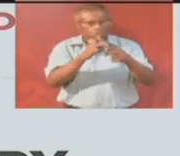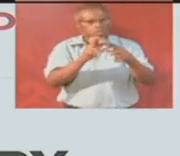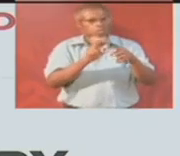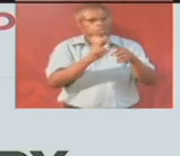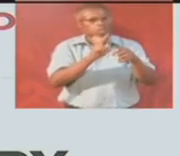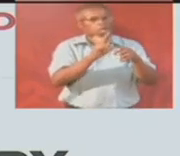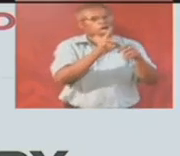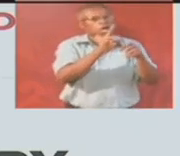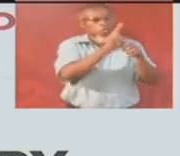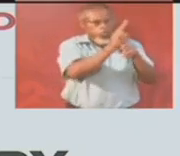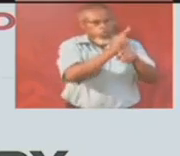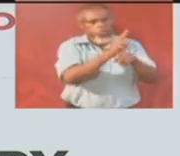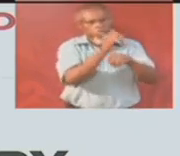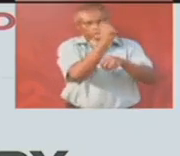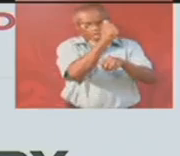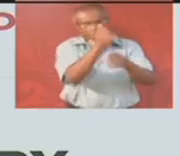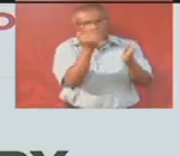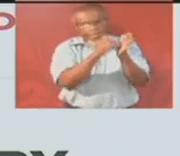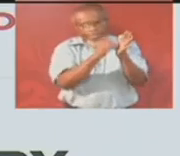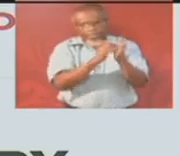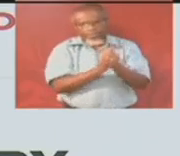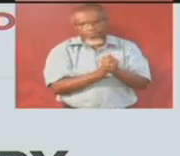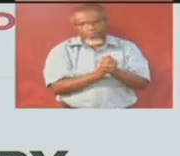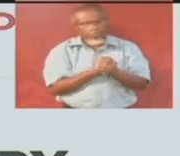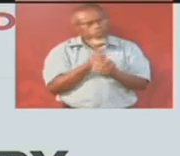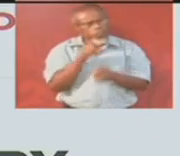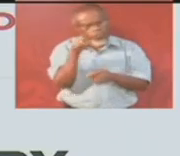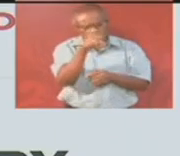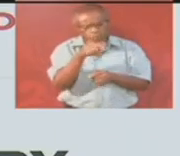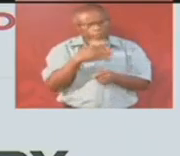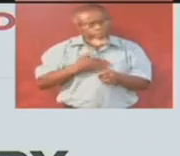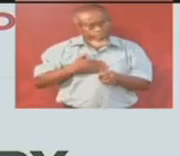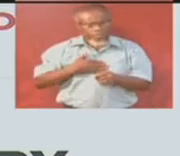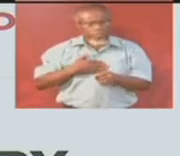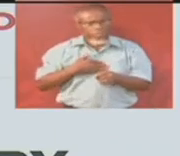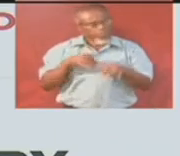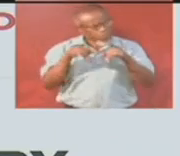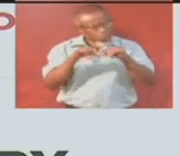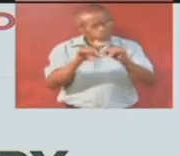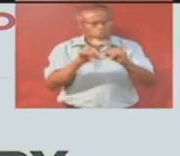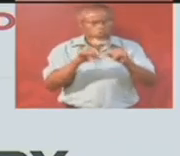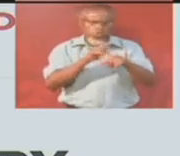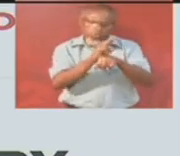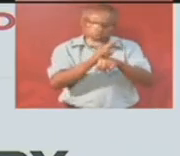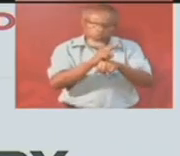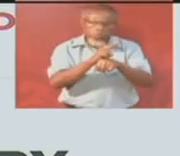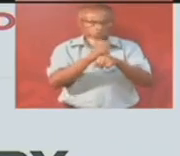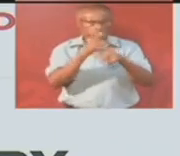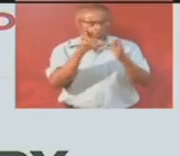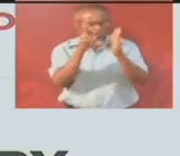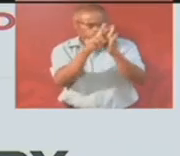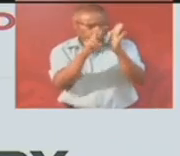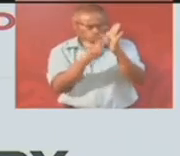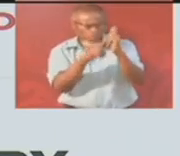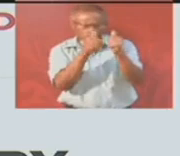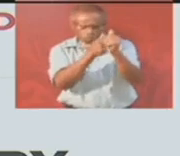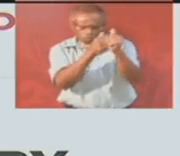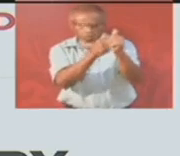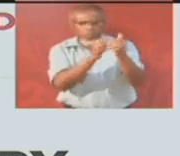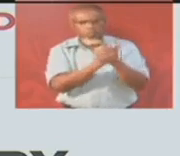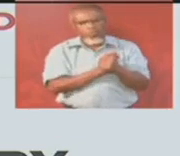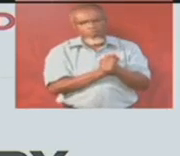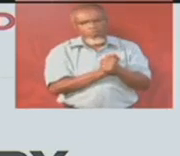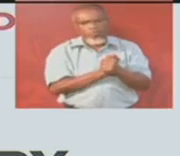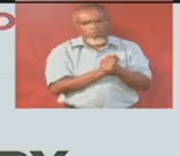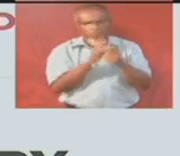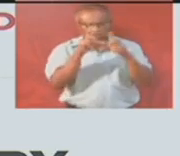social distancing, all the usual things, to make sure AREMA stays for the people of AREMA. So that